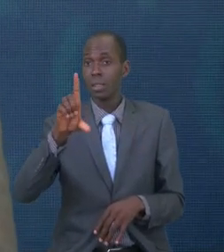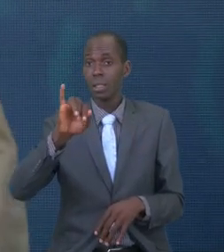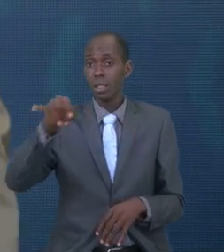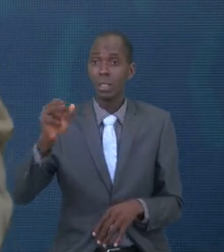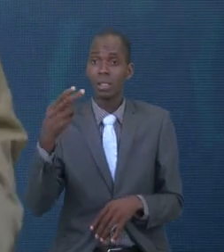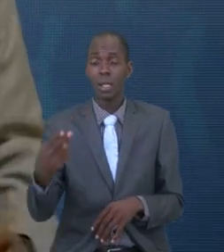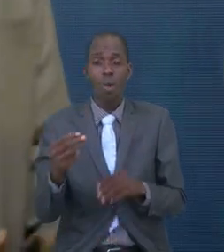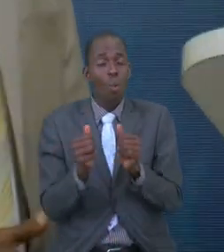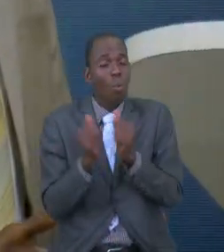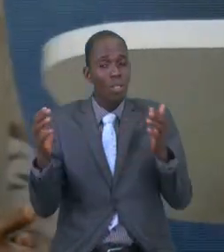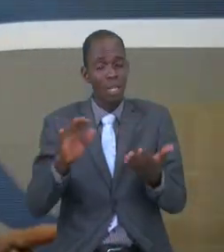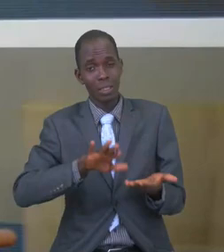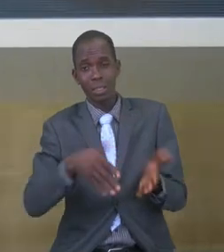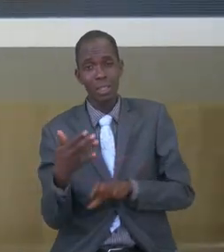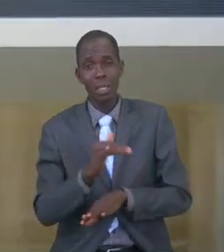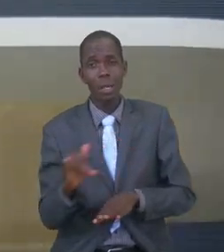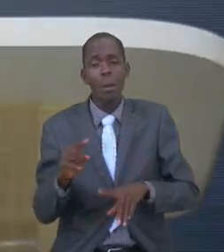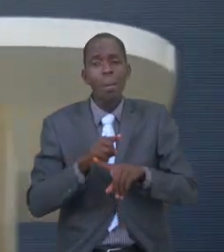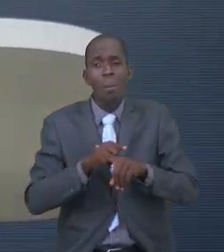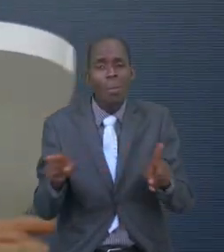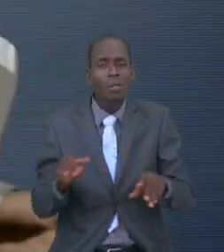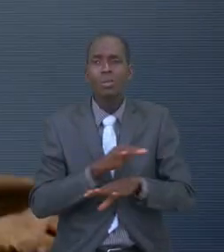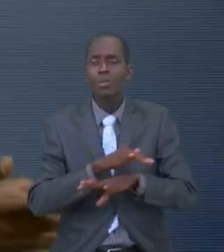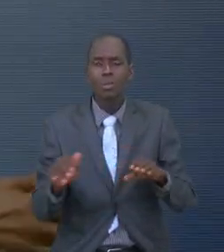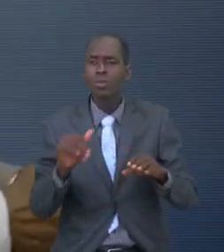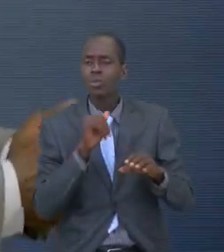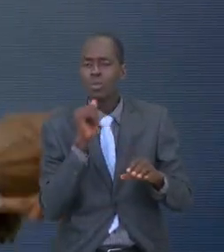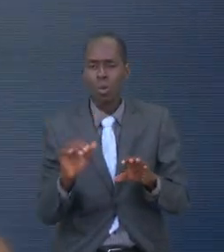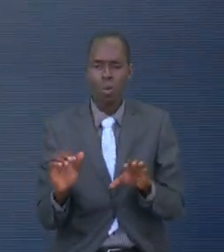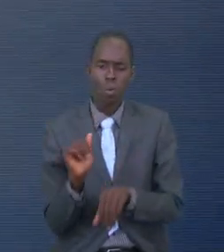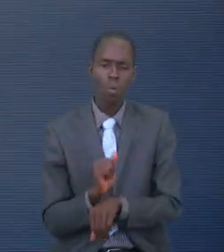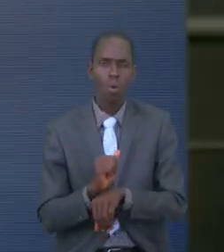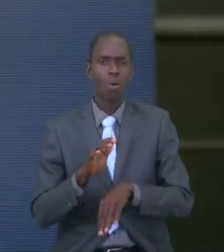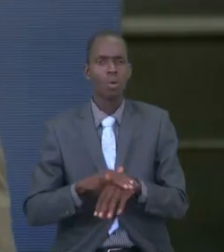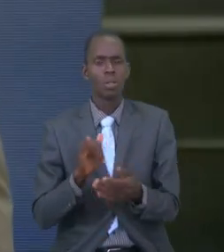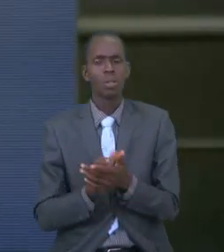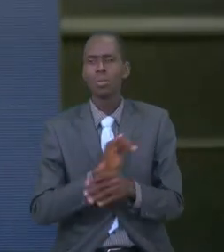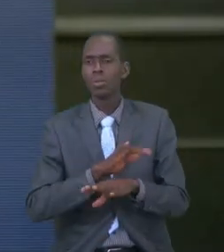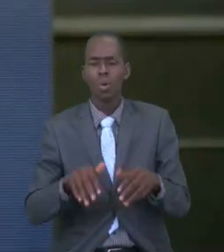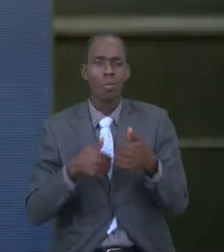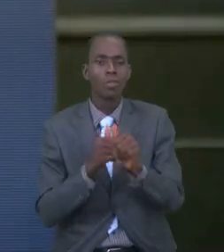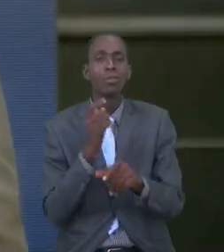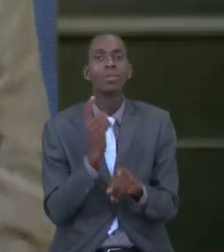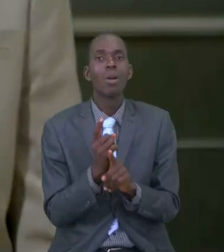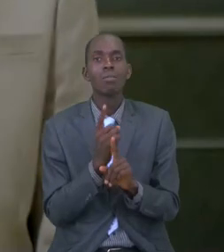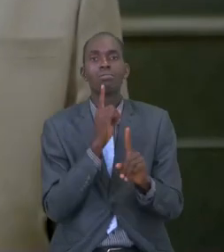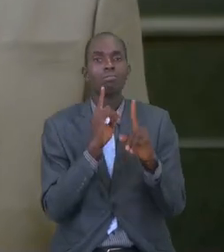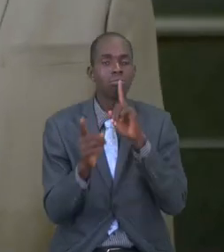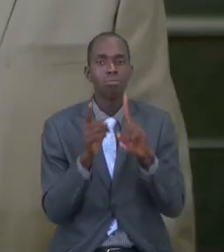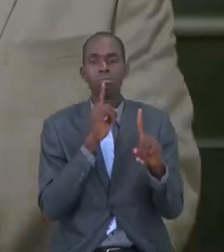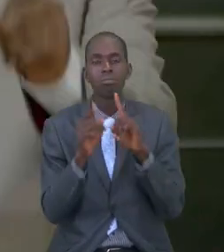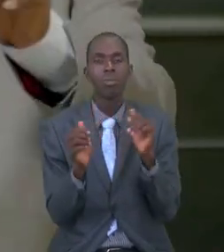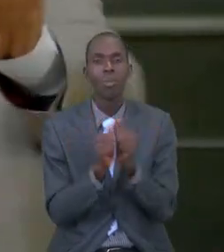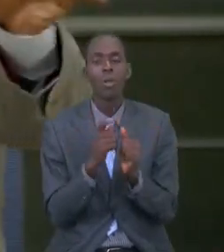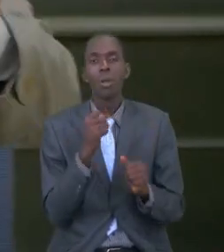death, but they didn't act on that. They didn't follow. They were just talking talk of mouth.